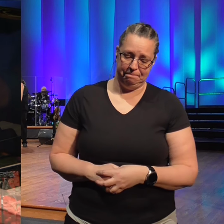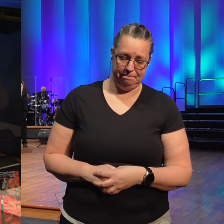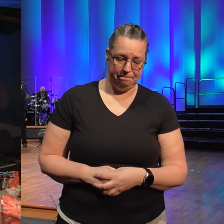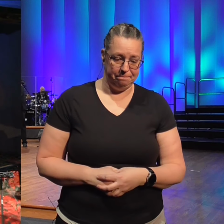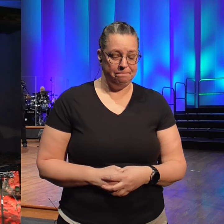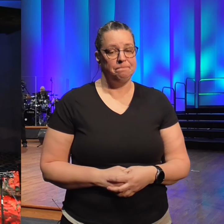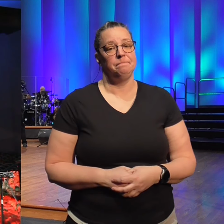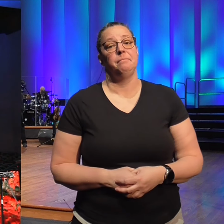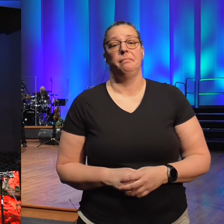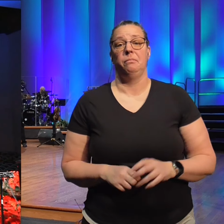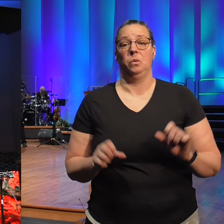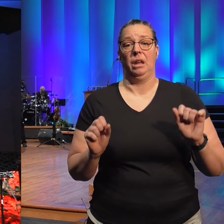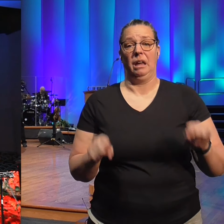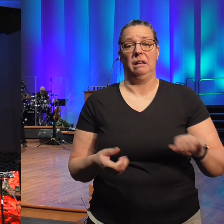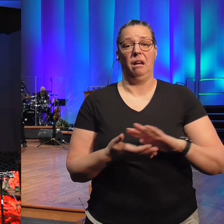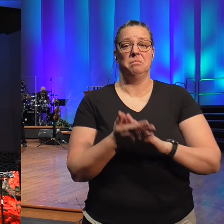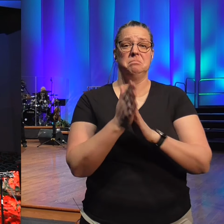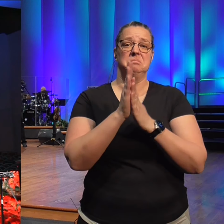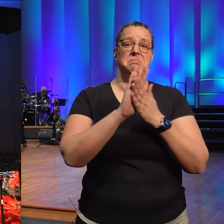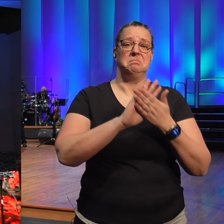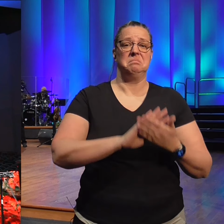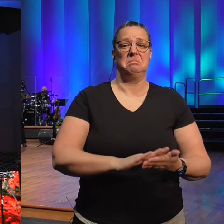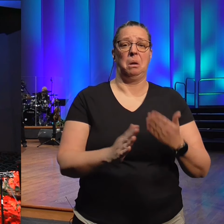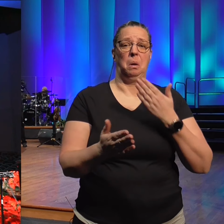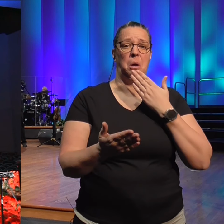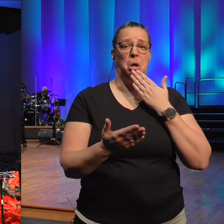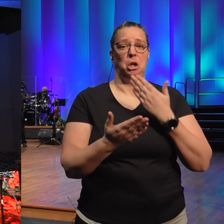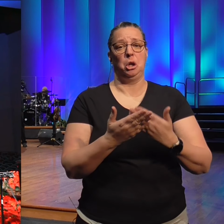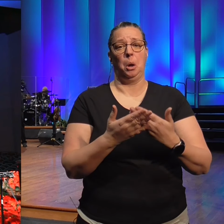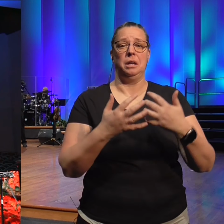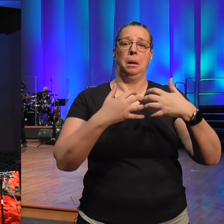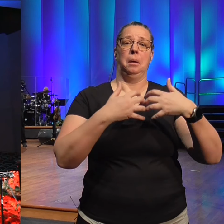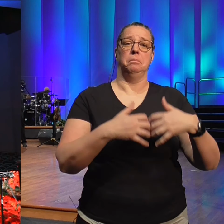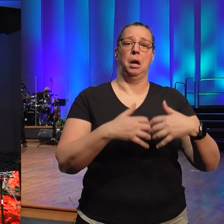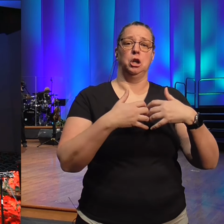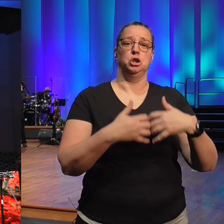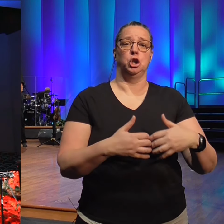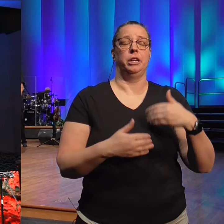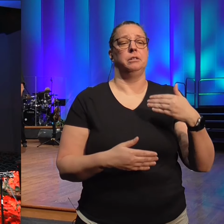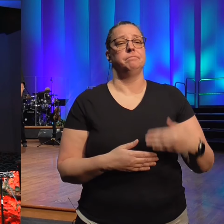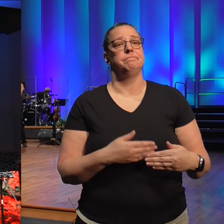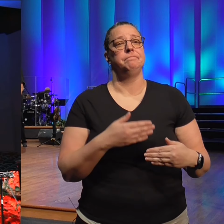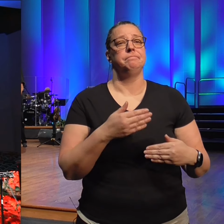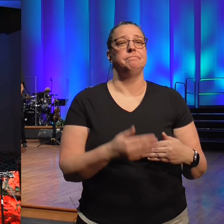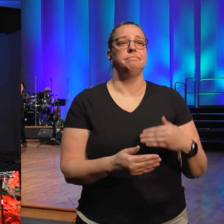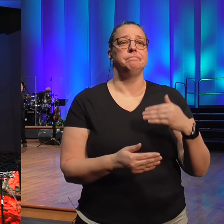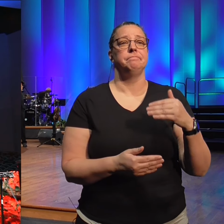Be a good machine.